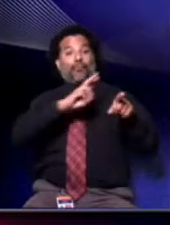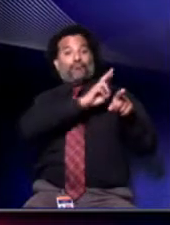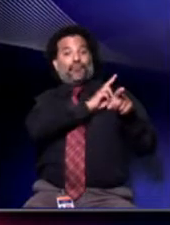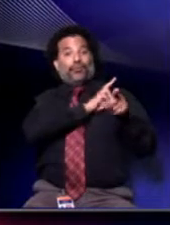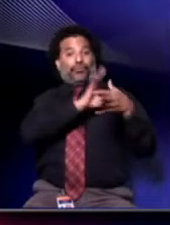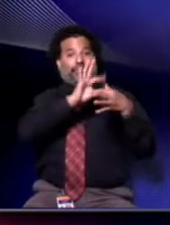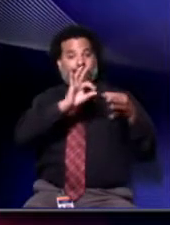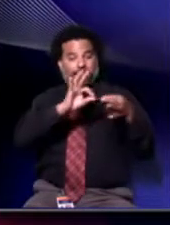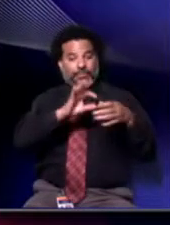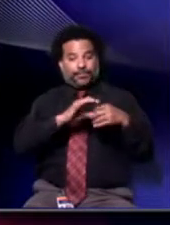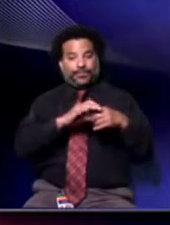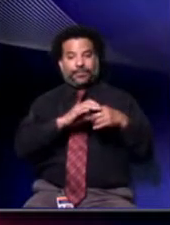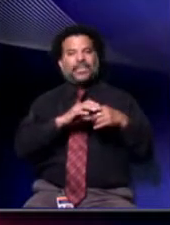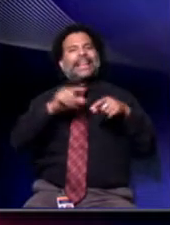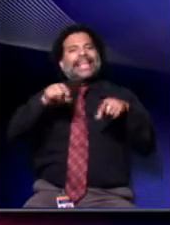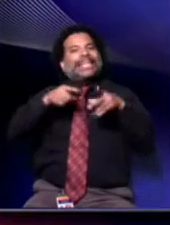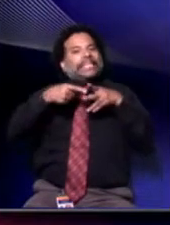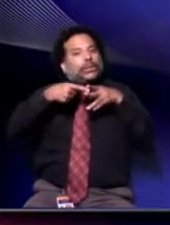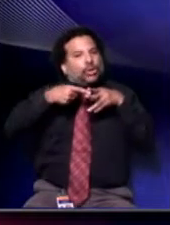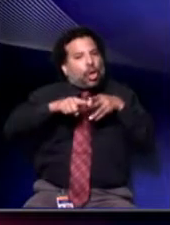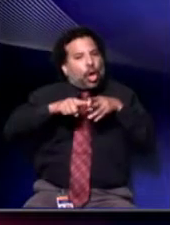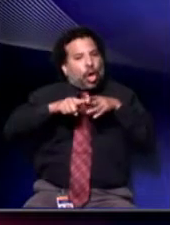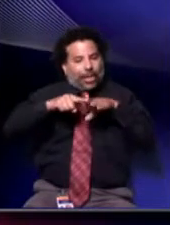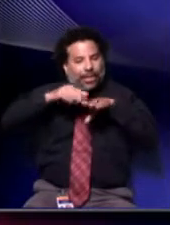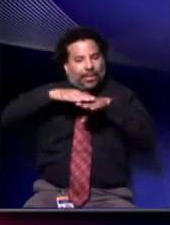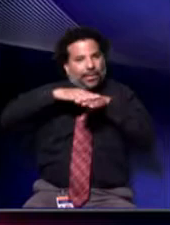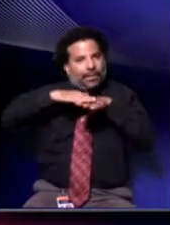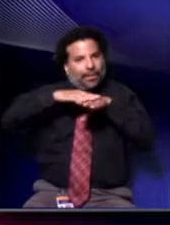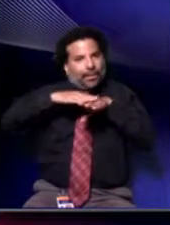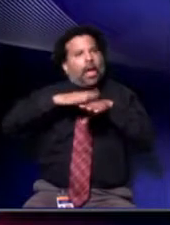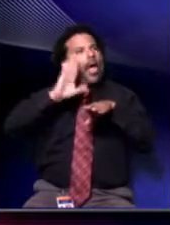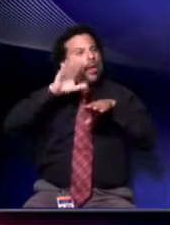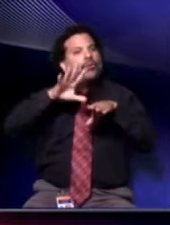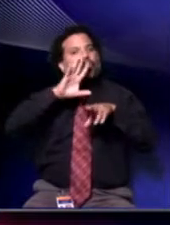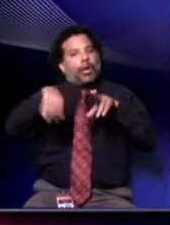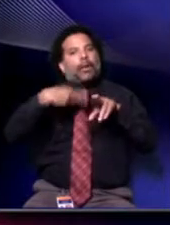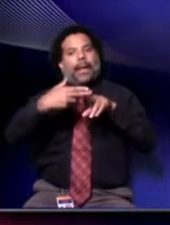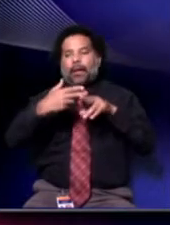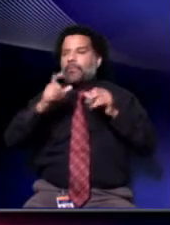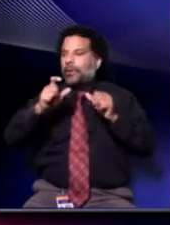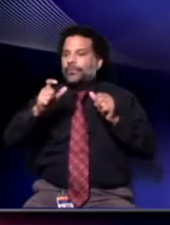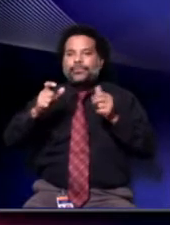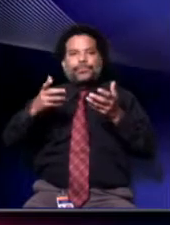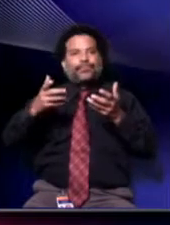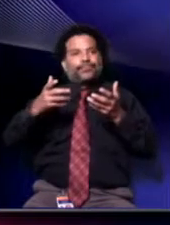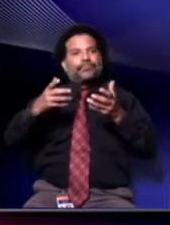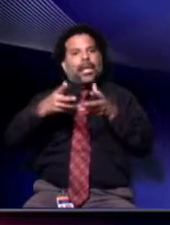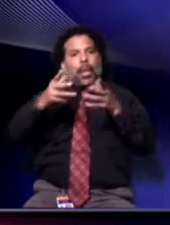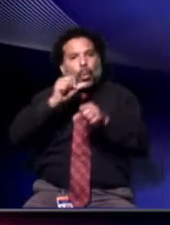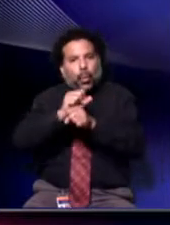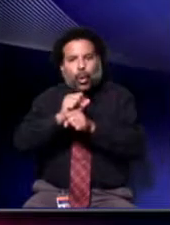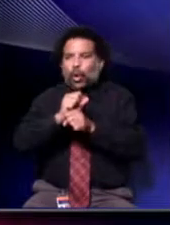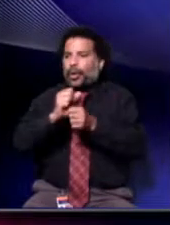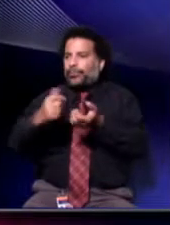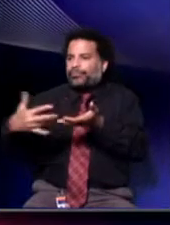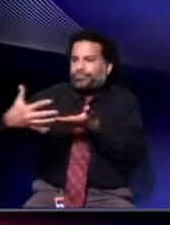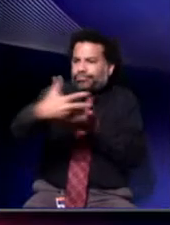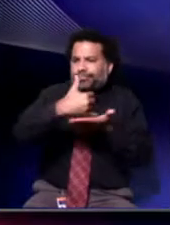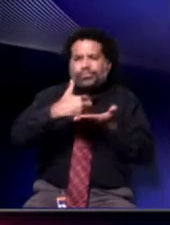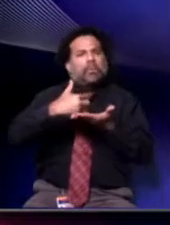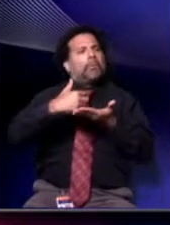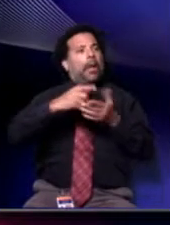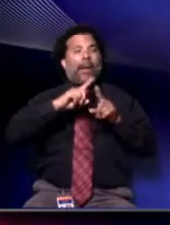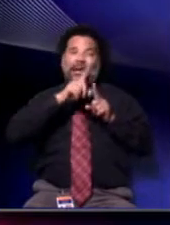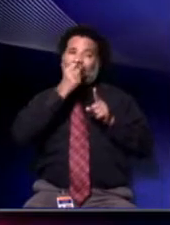kind of still a beginning, and I appreciate you said the accumulation of a certain amount of of work and input, but I really feel we're just